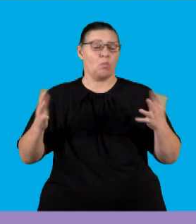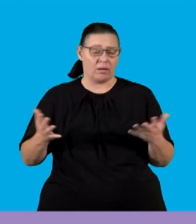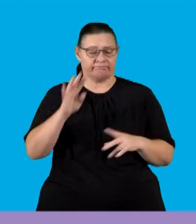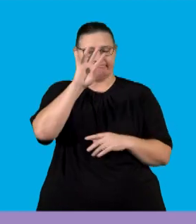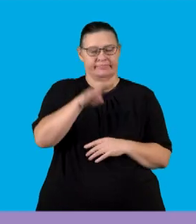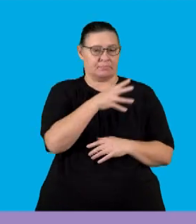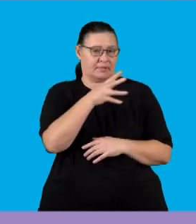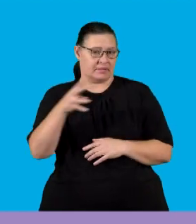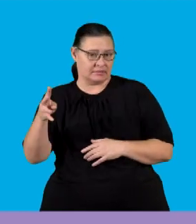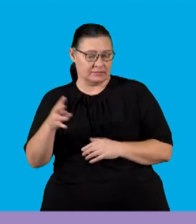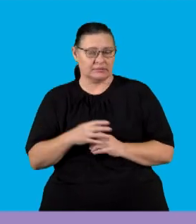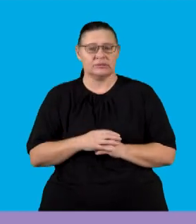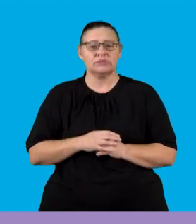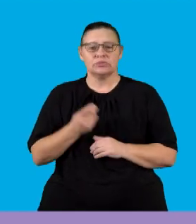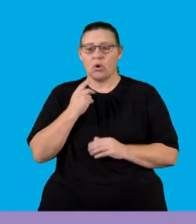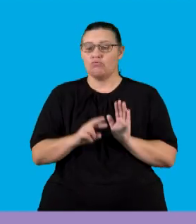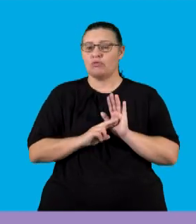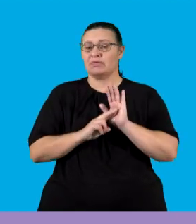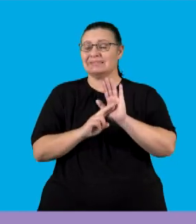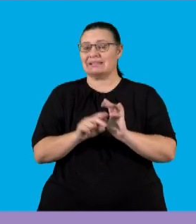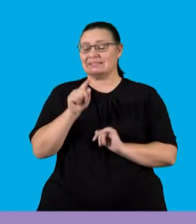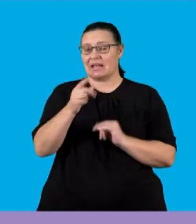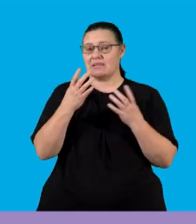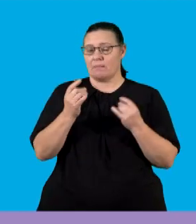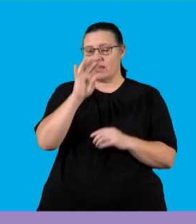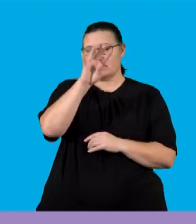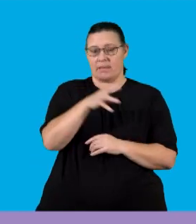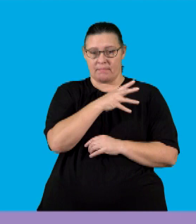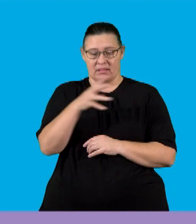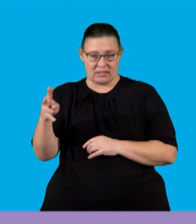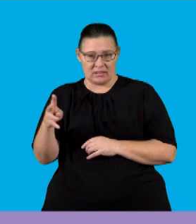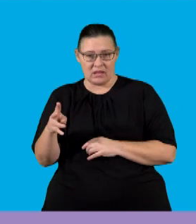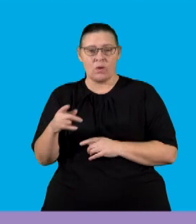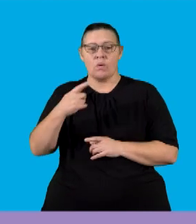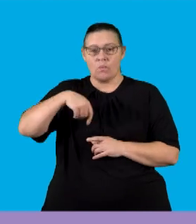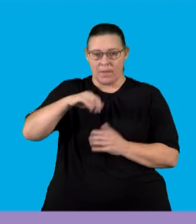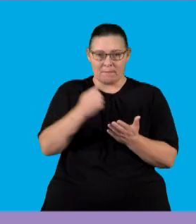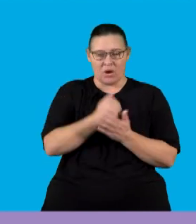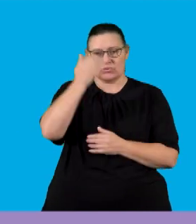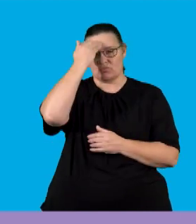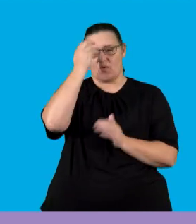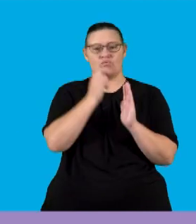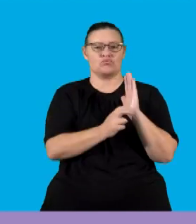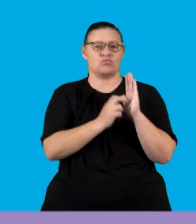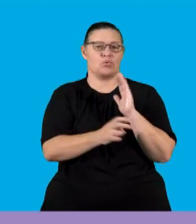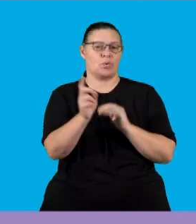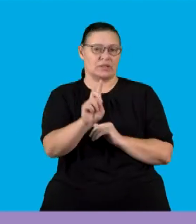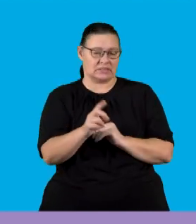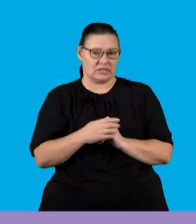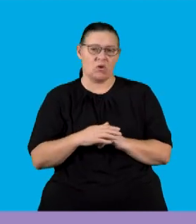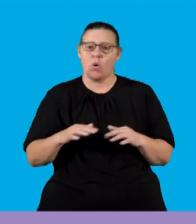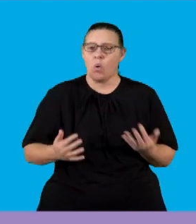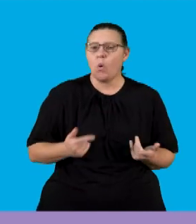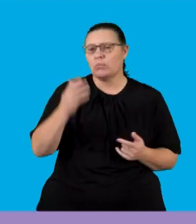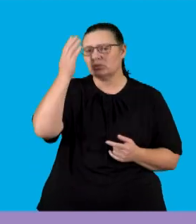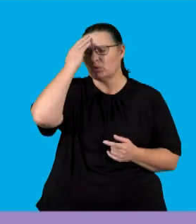must know what the rule is, or at least we must know how to move from the first term to the second term, from the second term to the third term. Now,